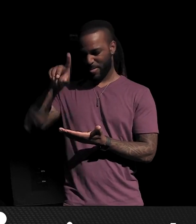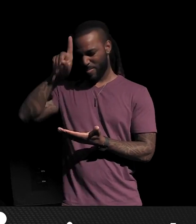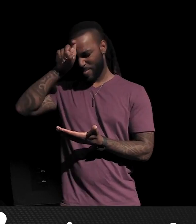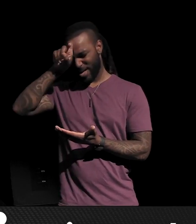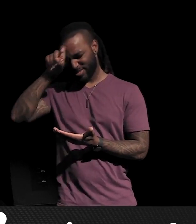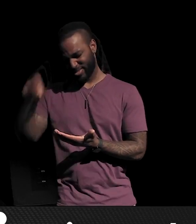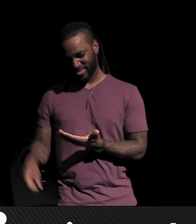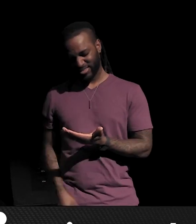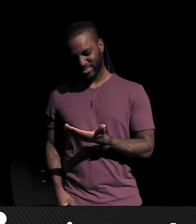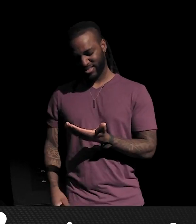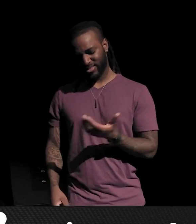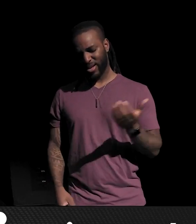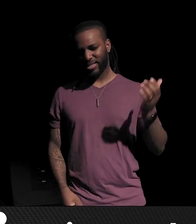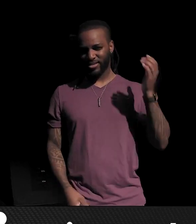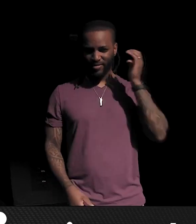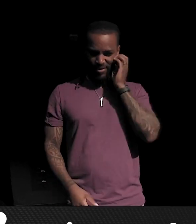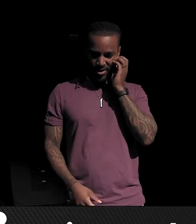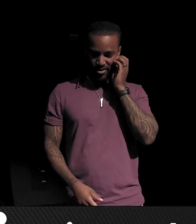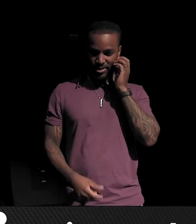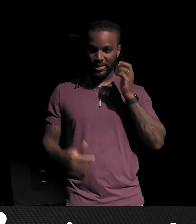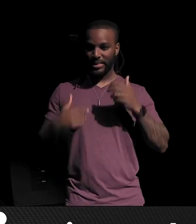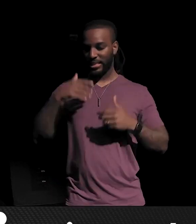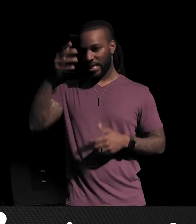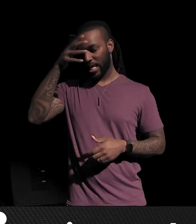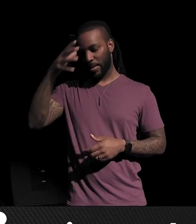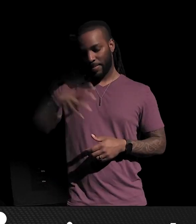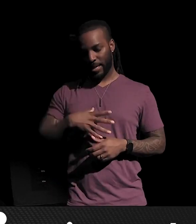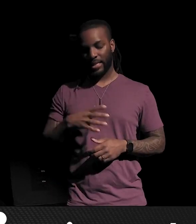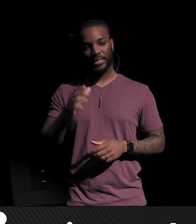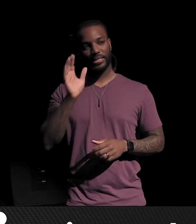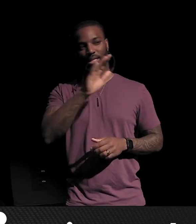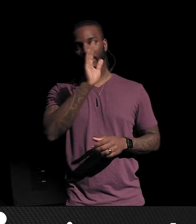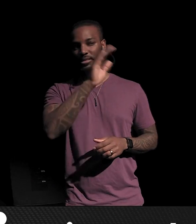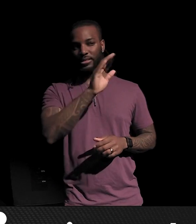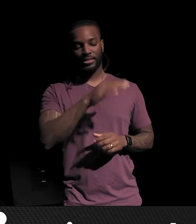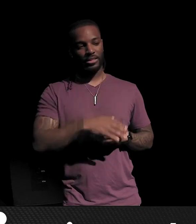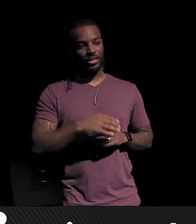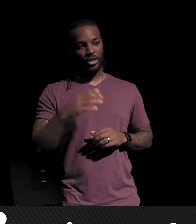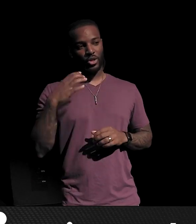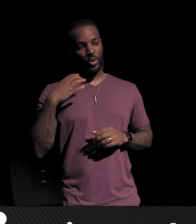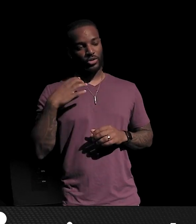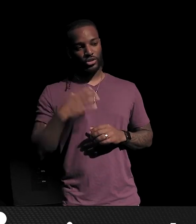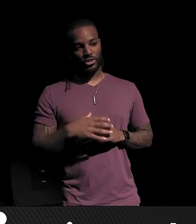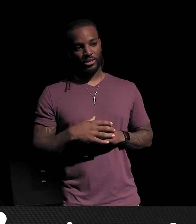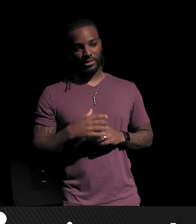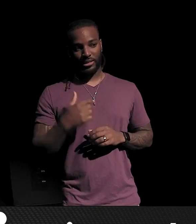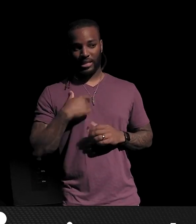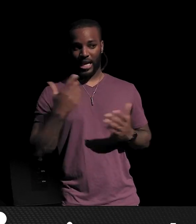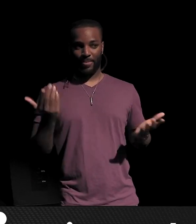answer the phone. It's this young man that I coach, and he says, I'm here again.